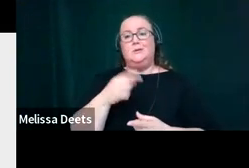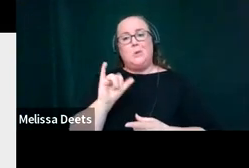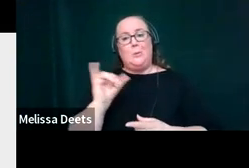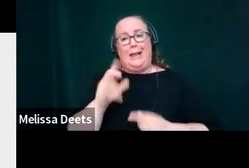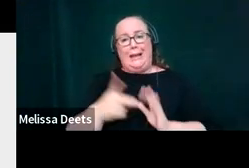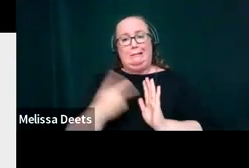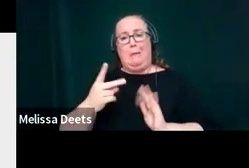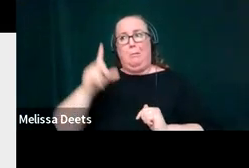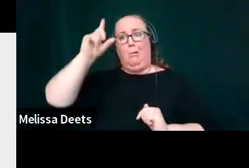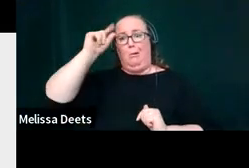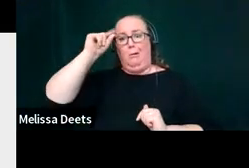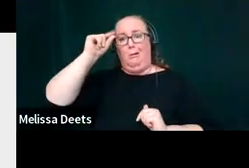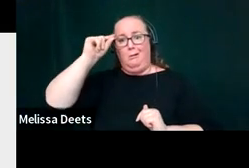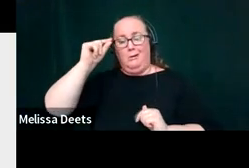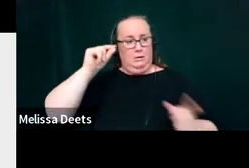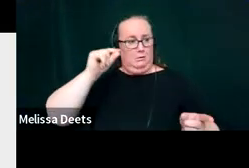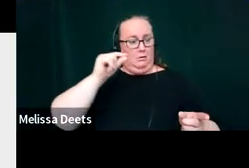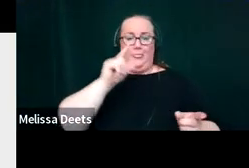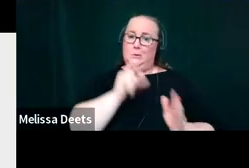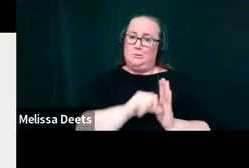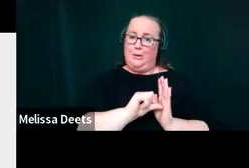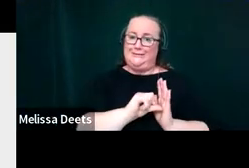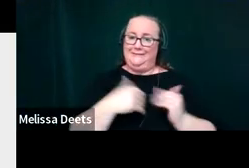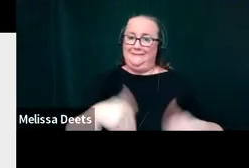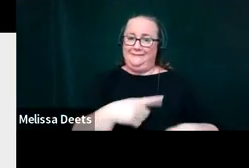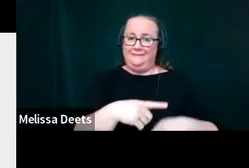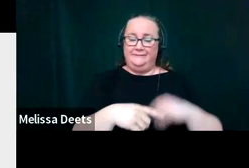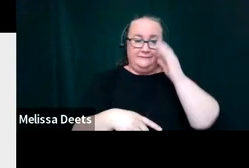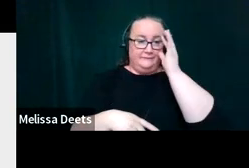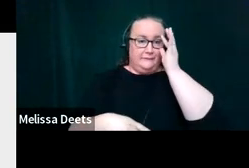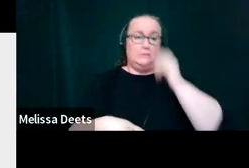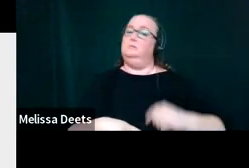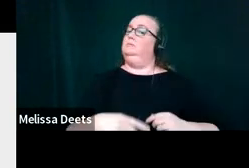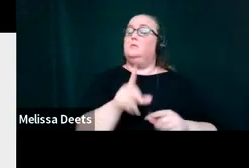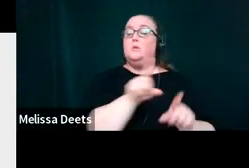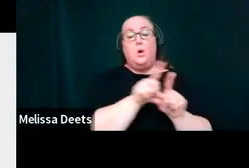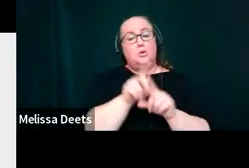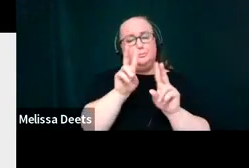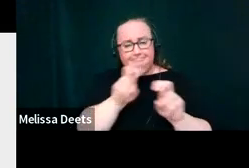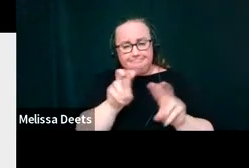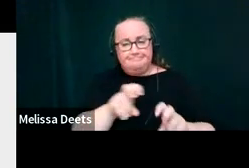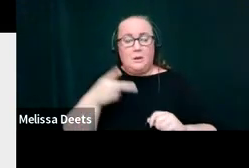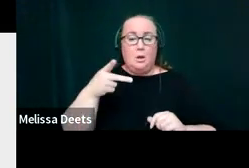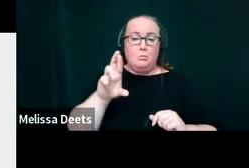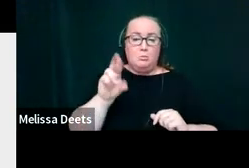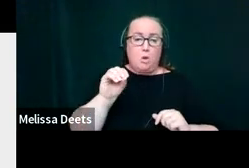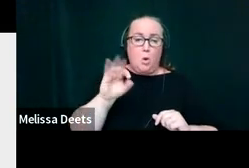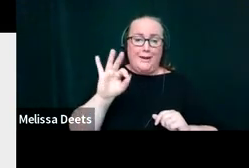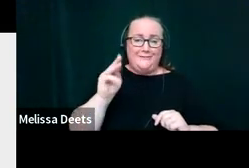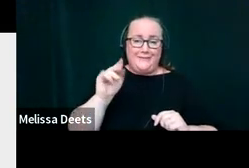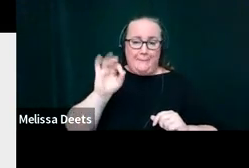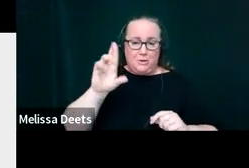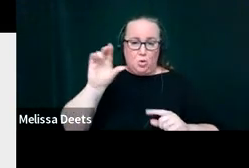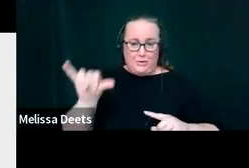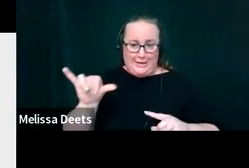So that was really pretty impressive. They also looked at some pro-inflammatory and anti-inflammatory genes, and that